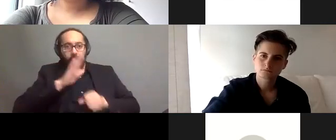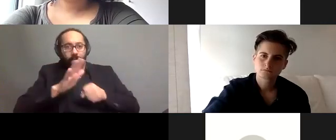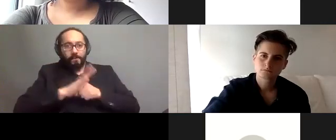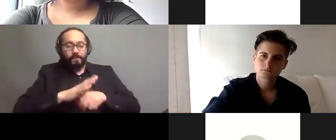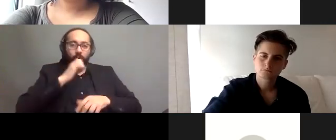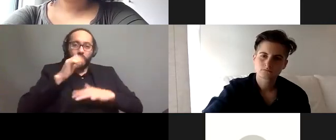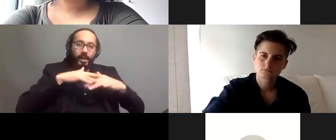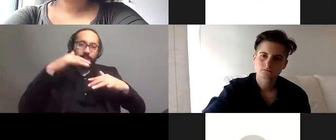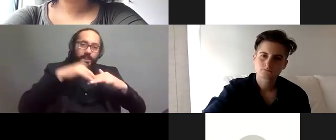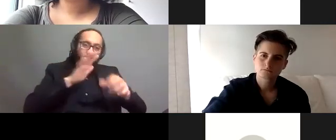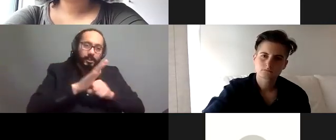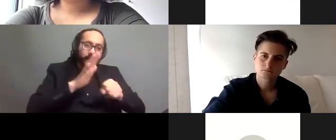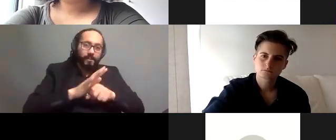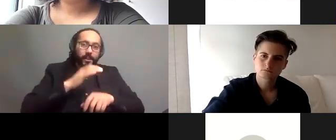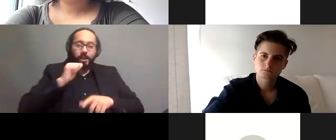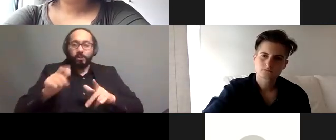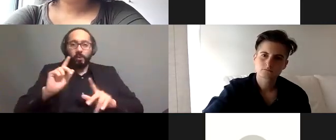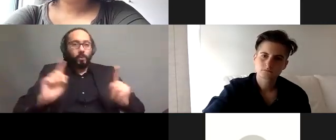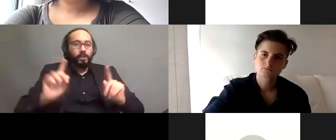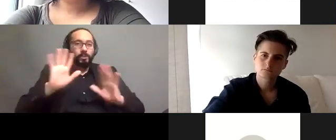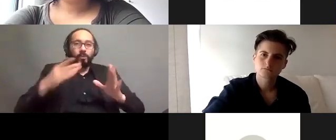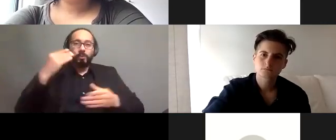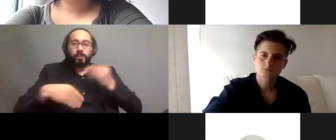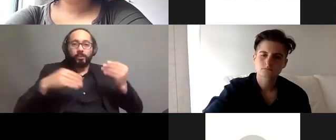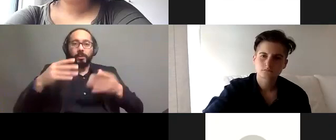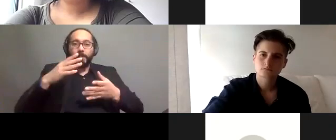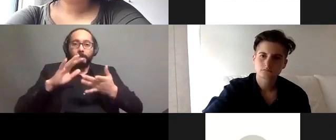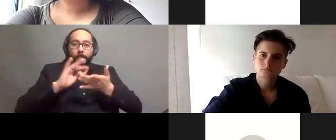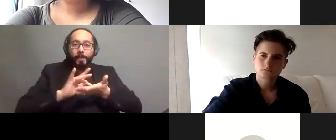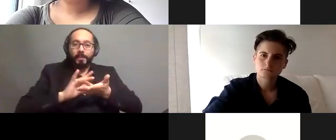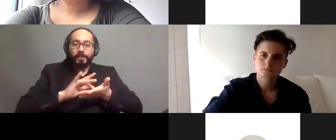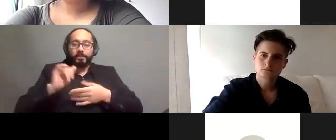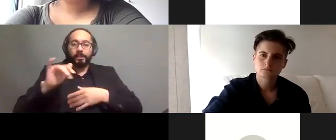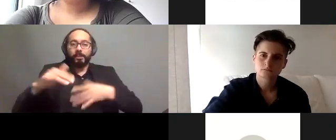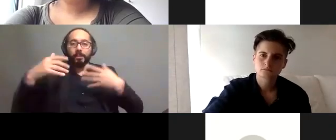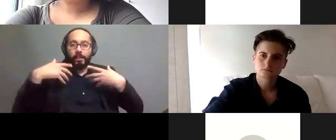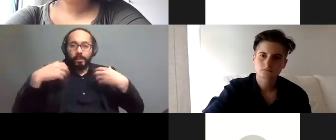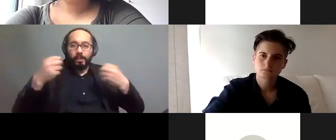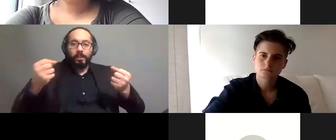enough. And where do you find your traditional medicine? Where do you find your traditional healing and your grounding?